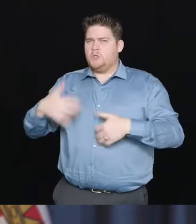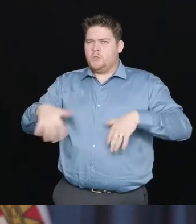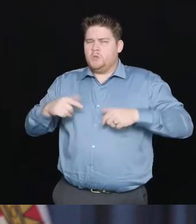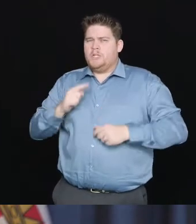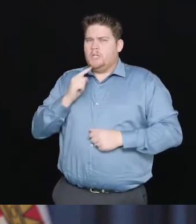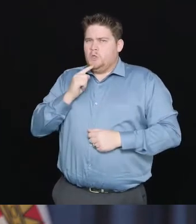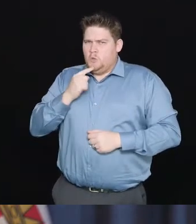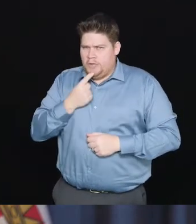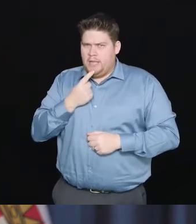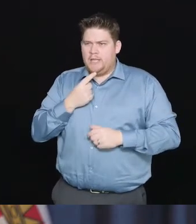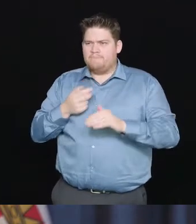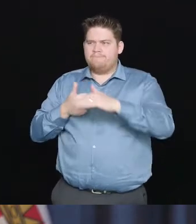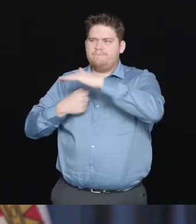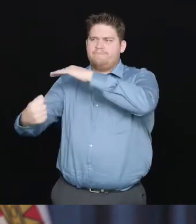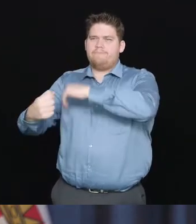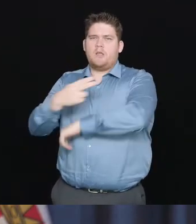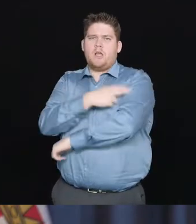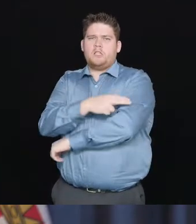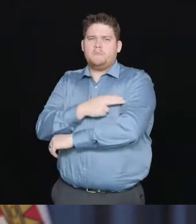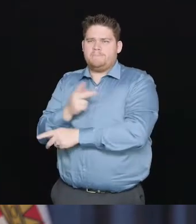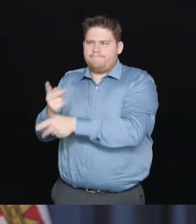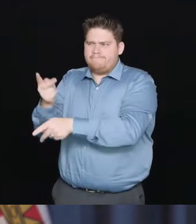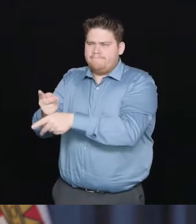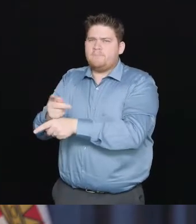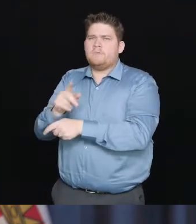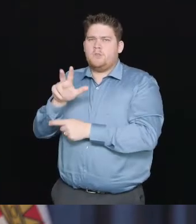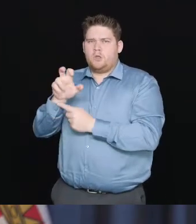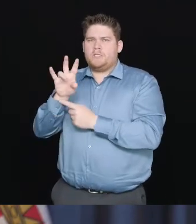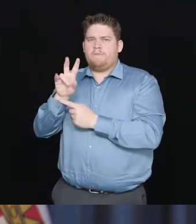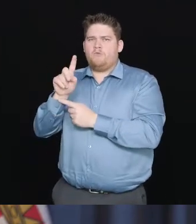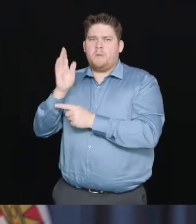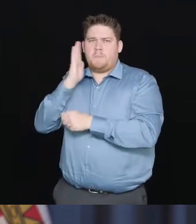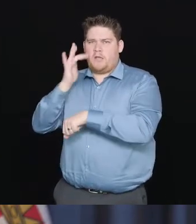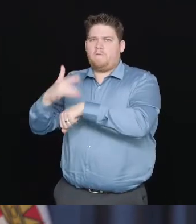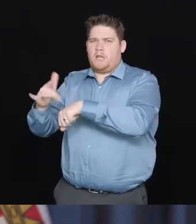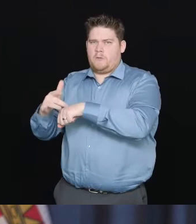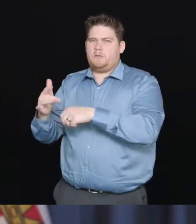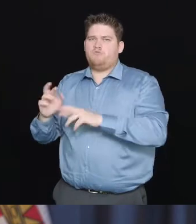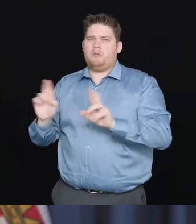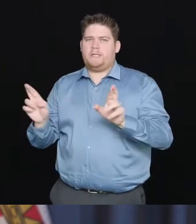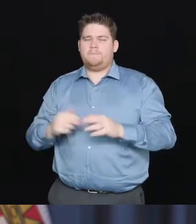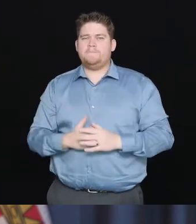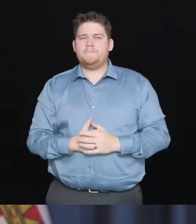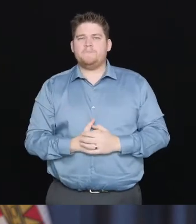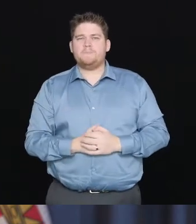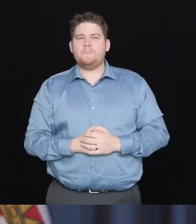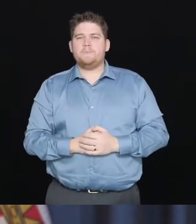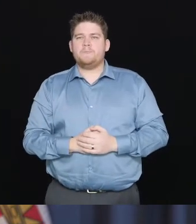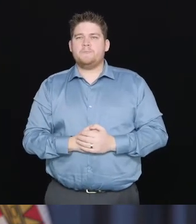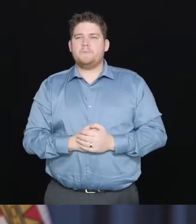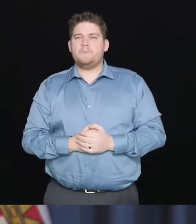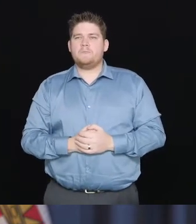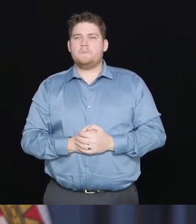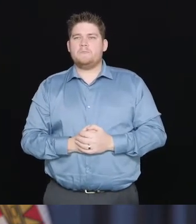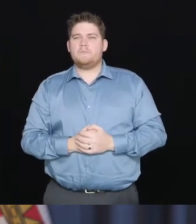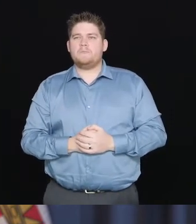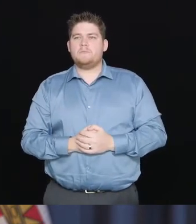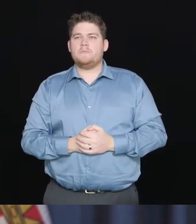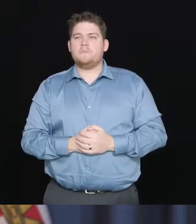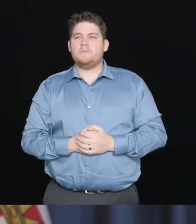will be providing some briefing on what we've described as modeling, which is to let people